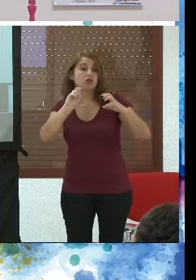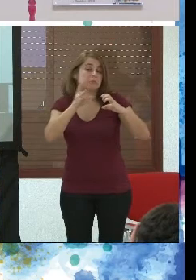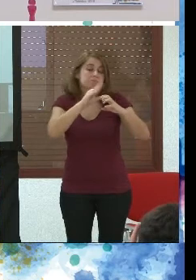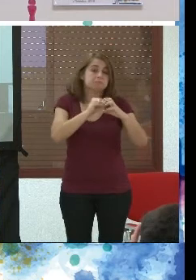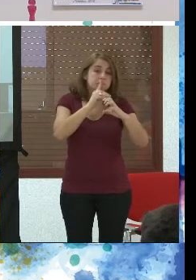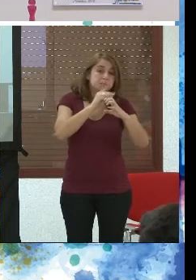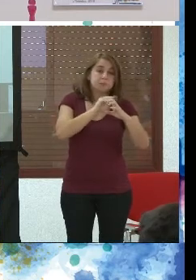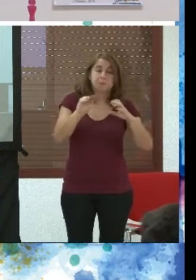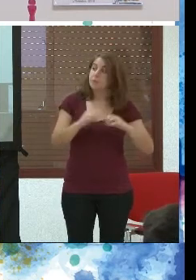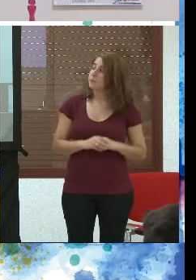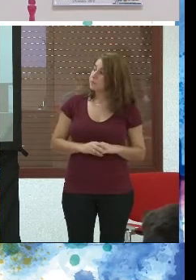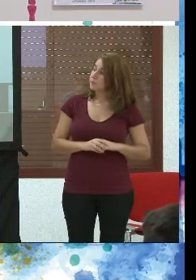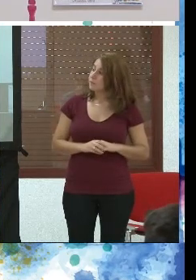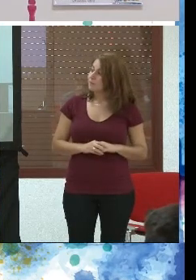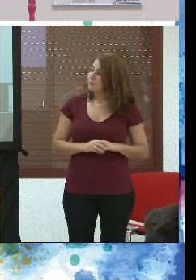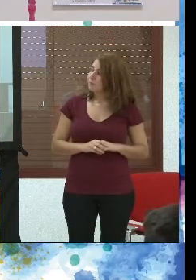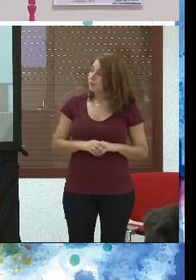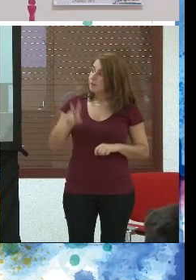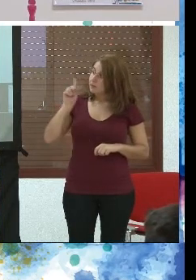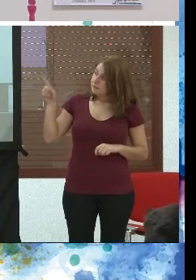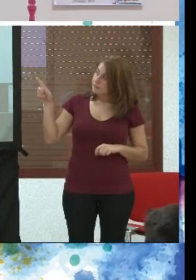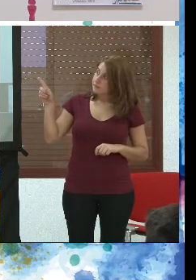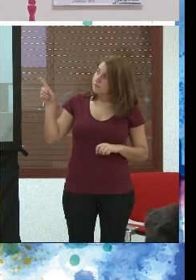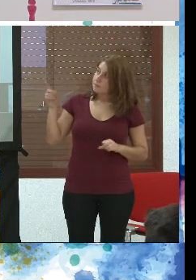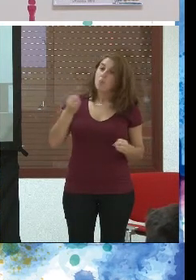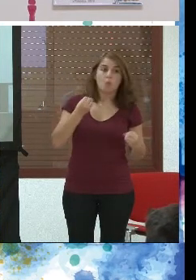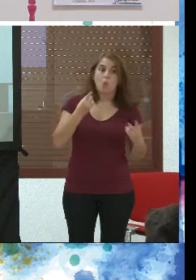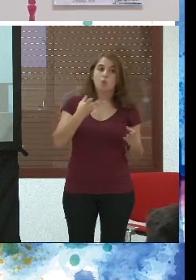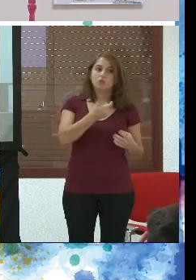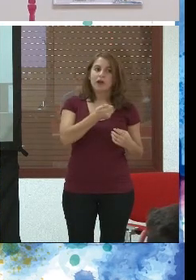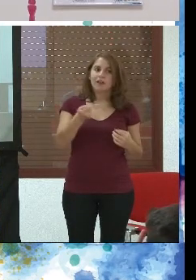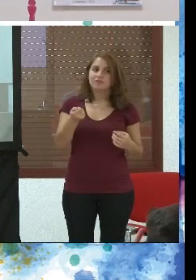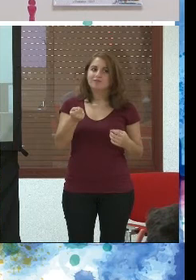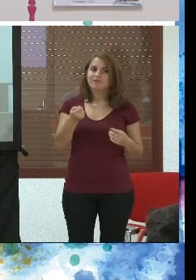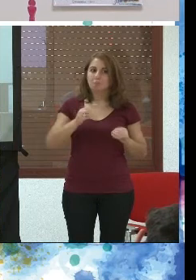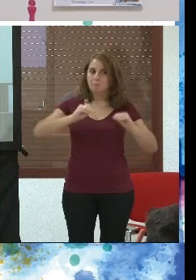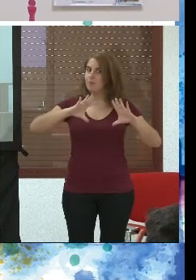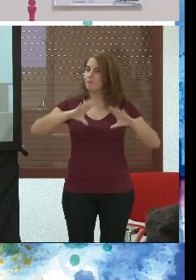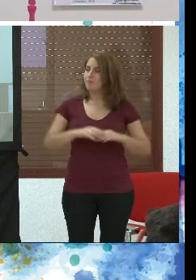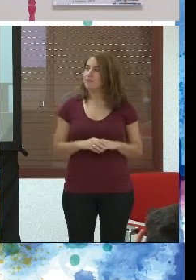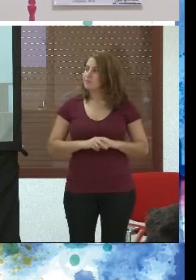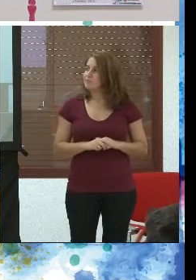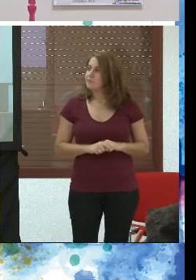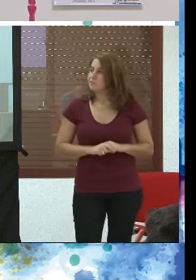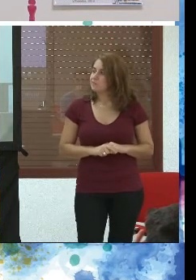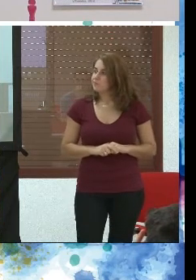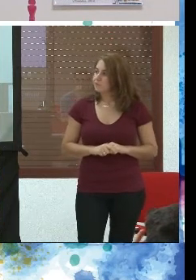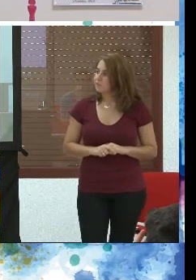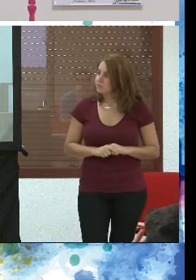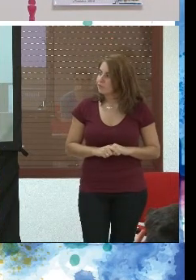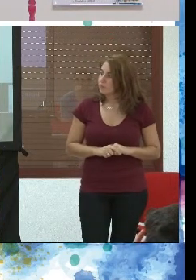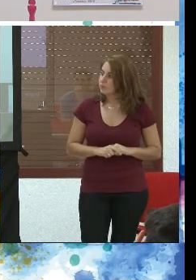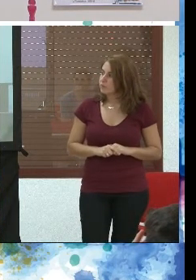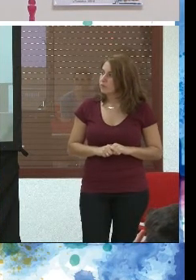they react in a different way to the stimuli, and we see how a large number of channels have been activated.